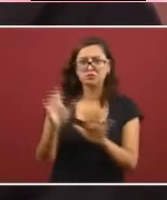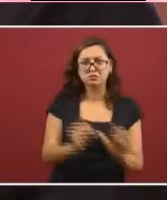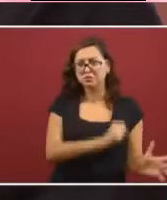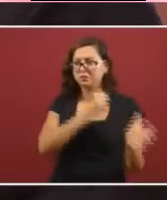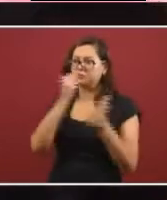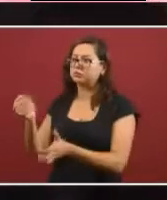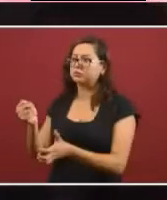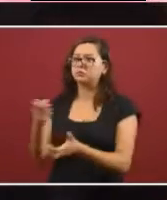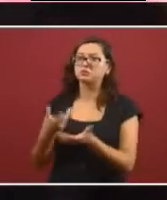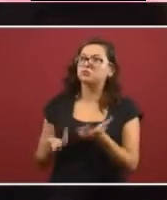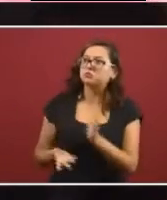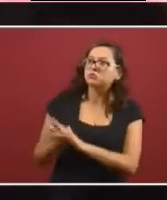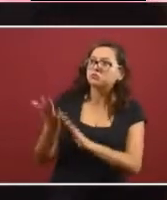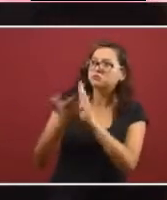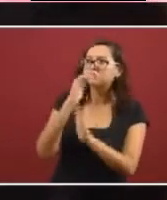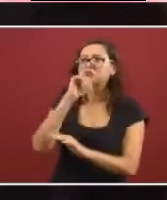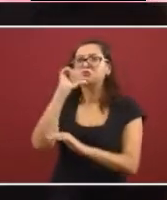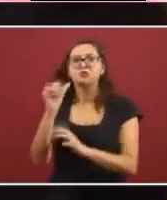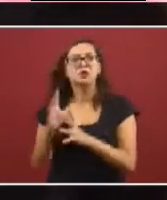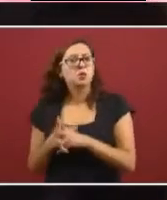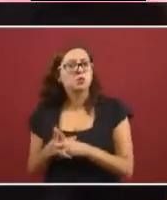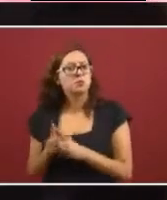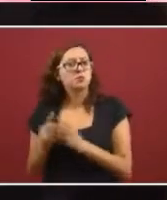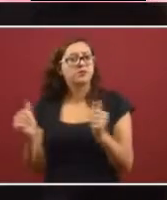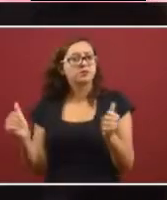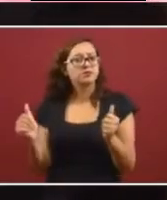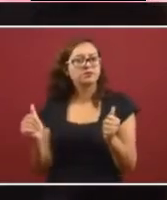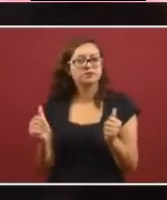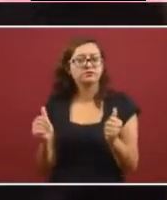it several times, and they do not apply it to it.